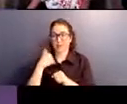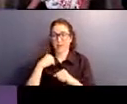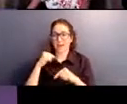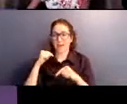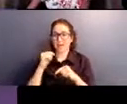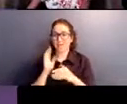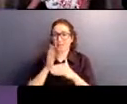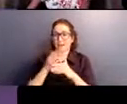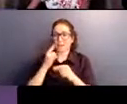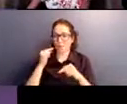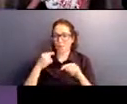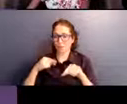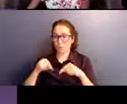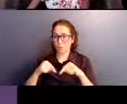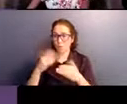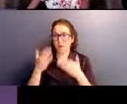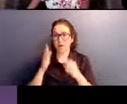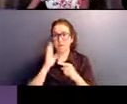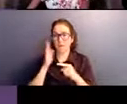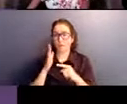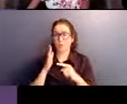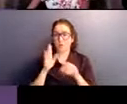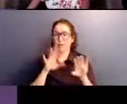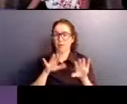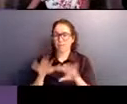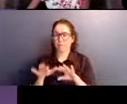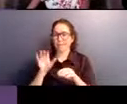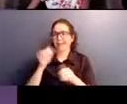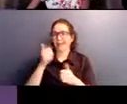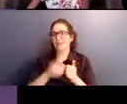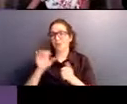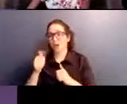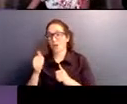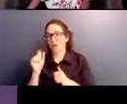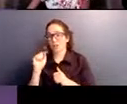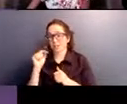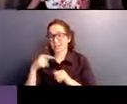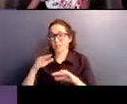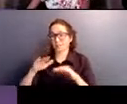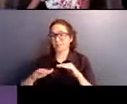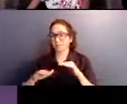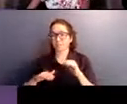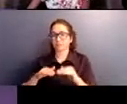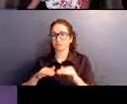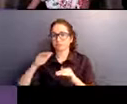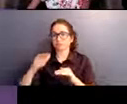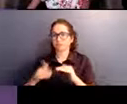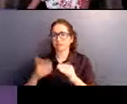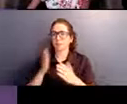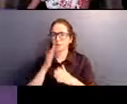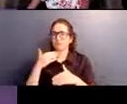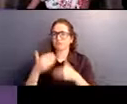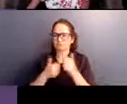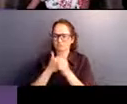you accept the fact that they get to that beat on every other step, but they are, you know, moving to the